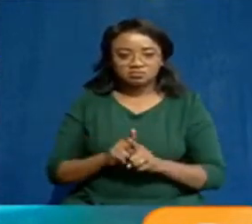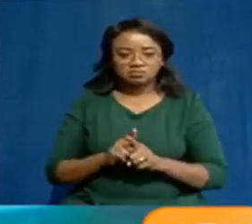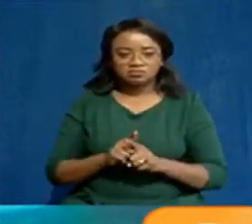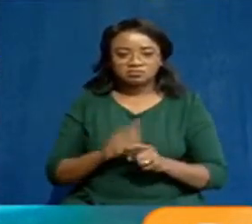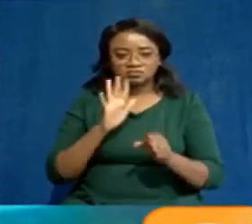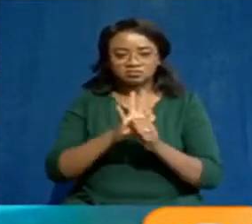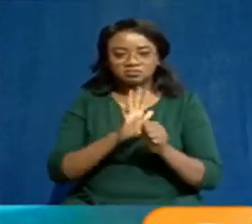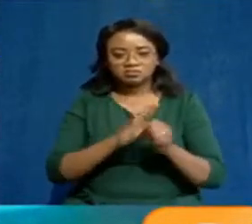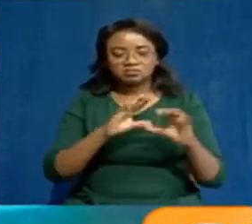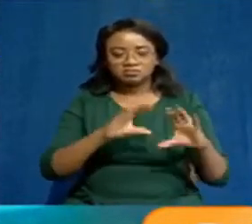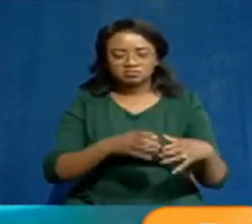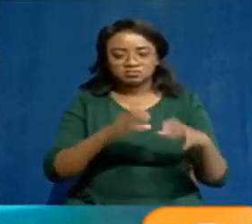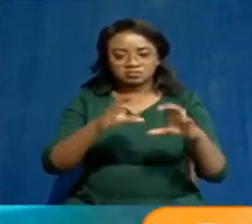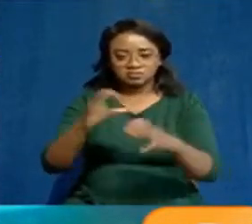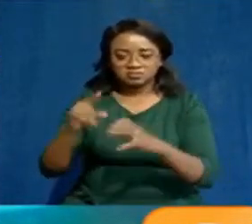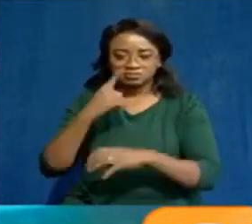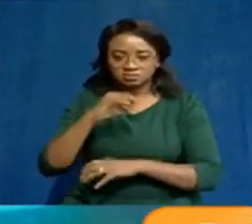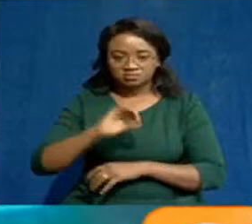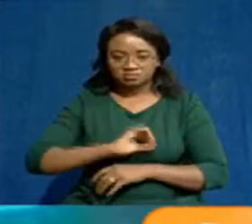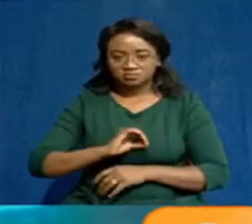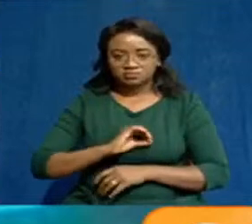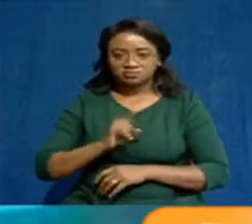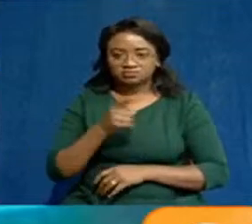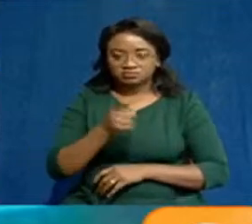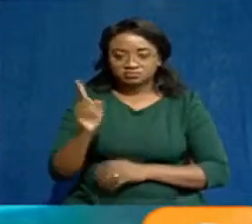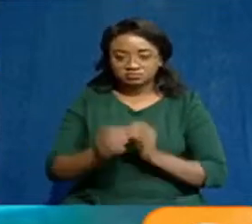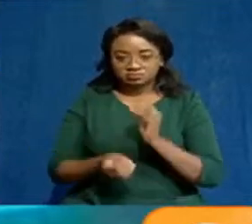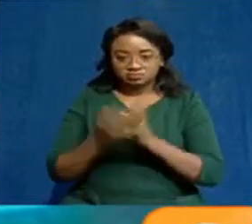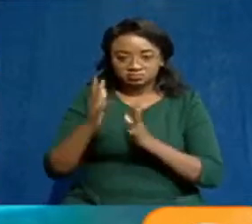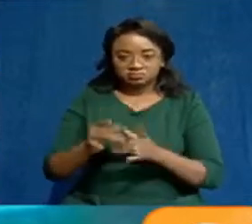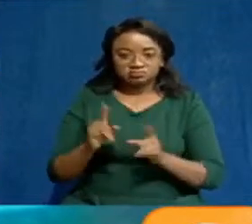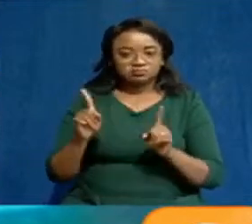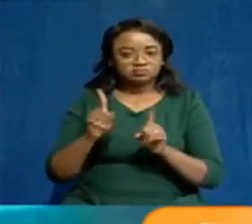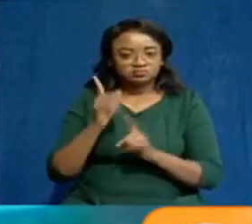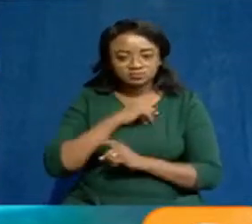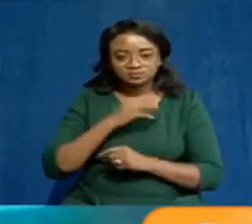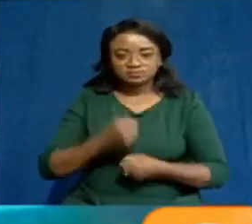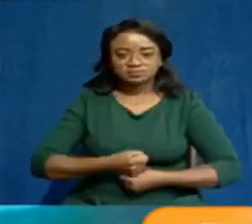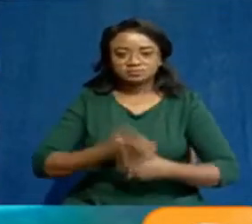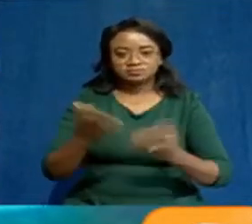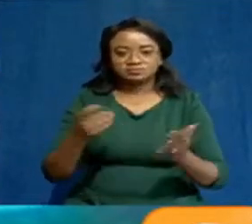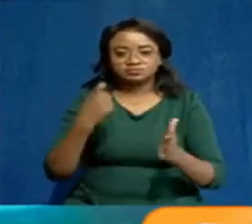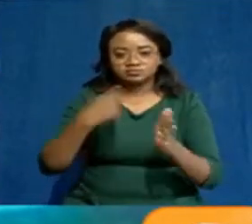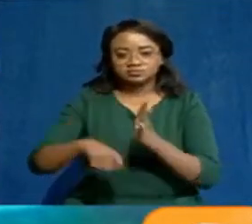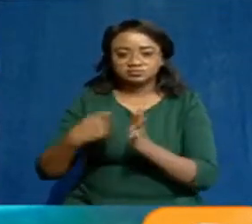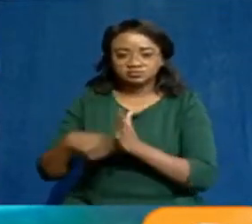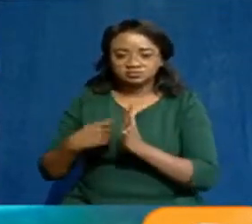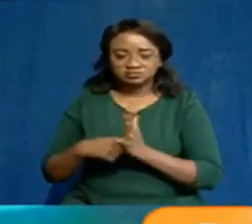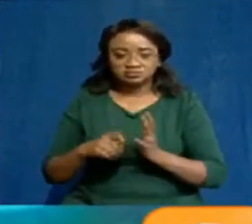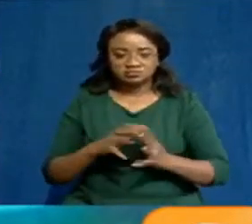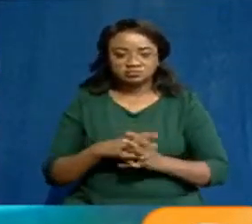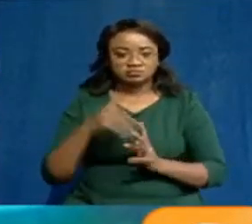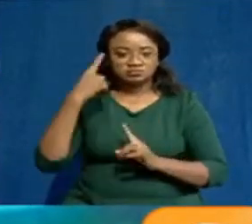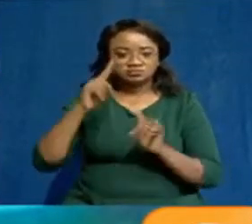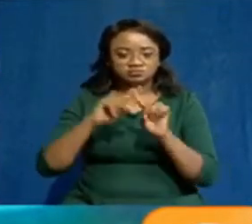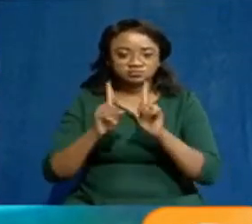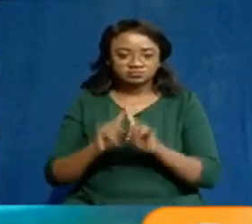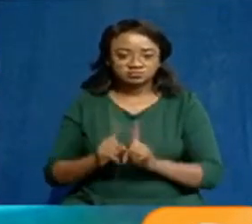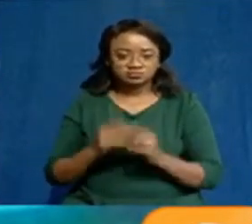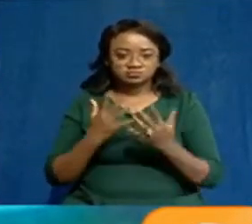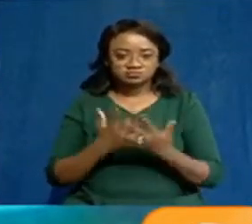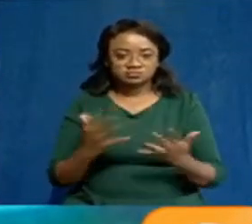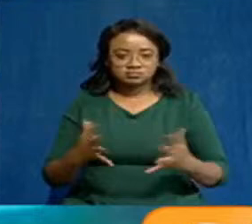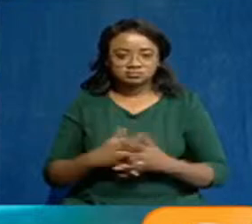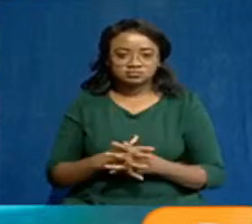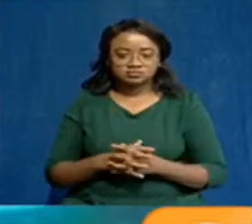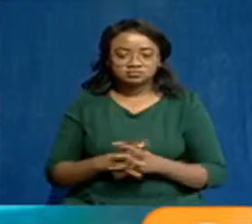companies owned by the producers have already released prices for different products.